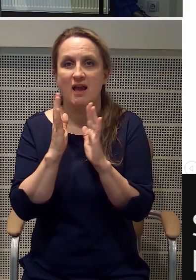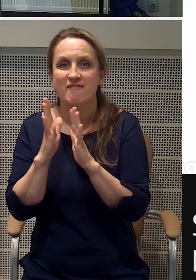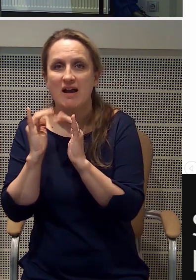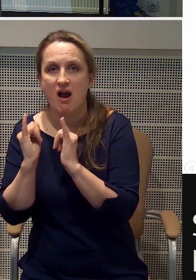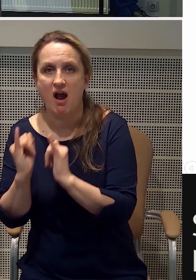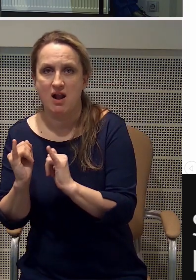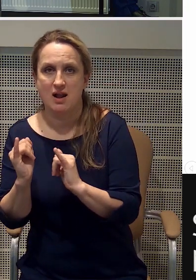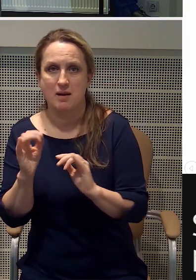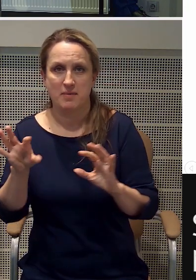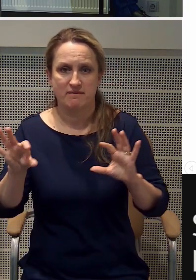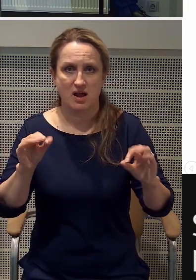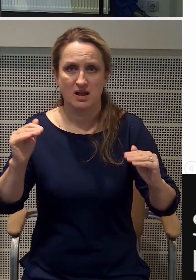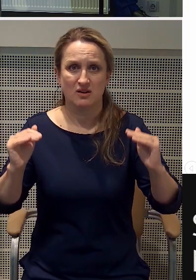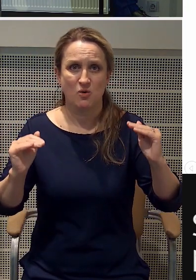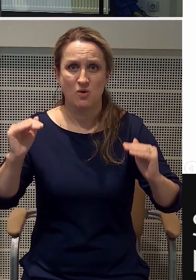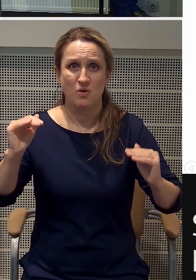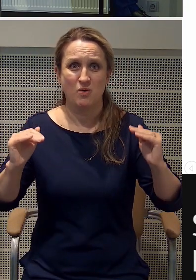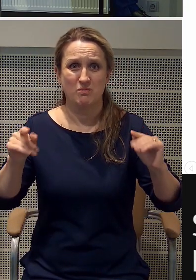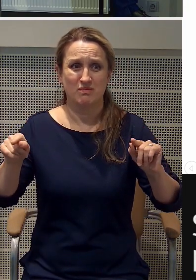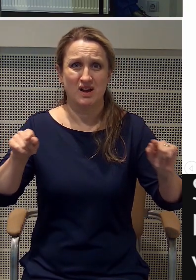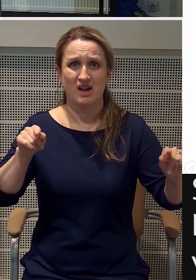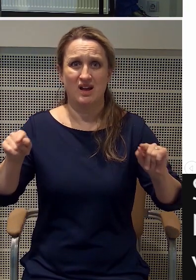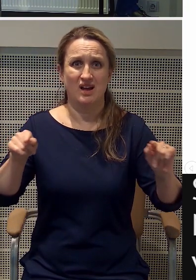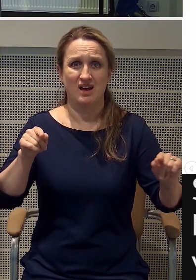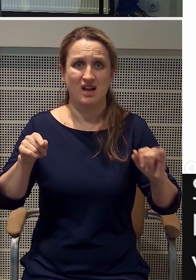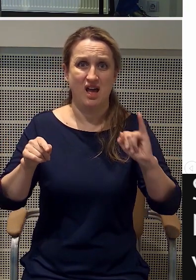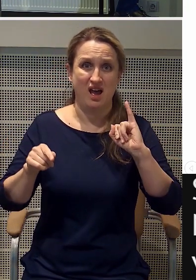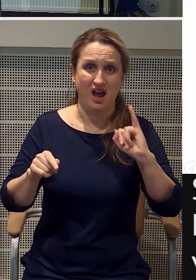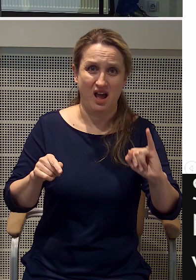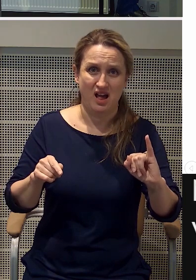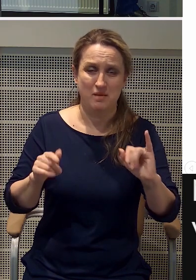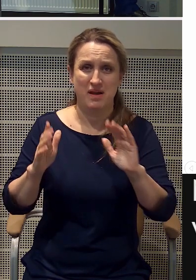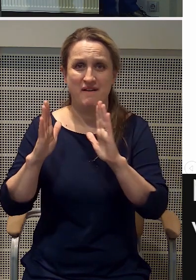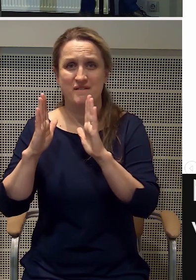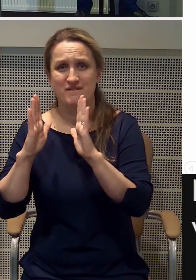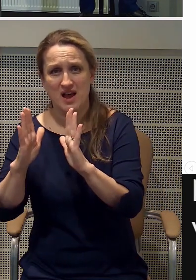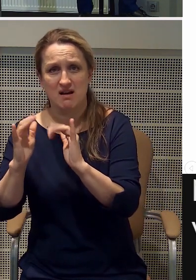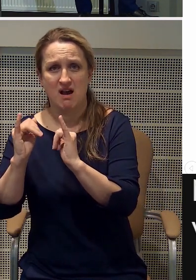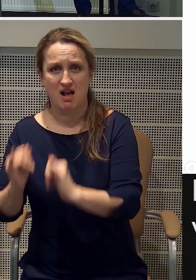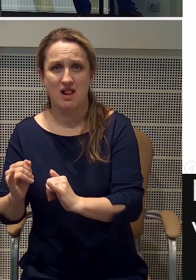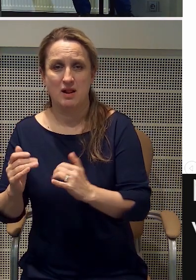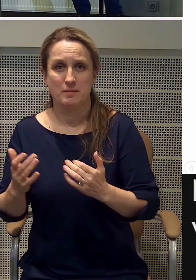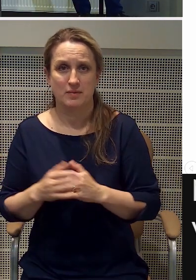Here we have bad, very bad and horrible choices that we have to make.